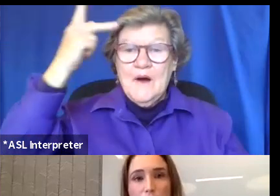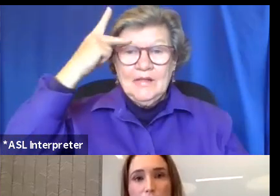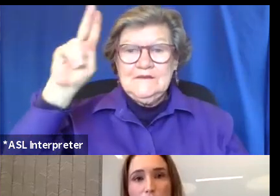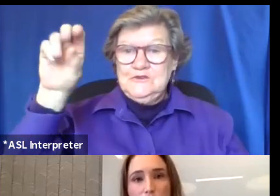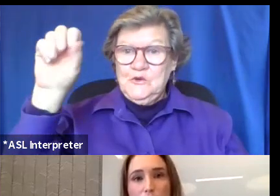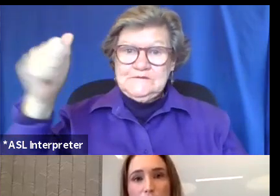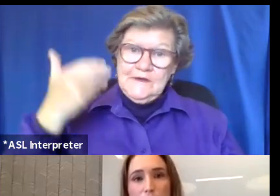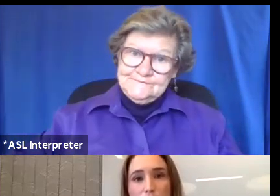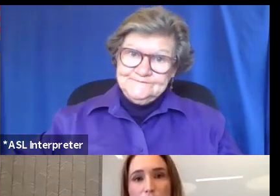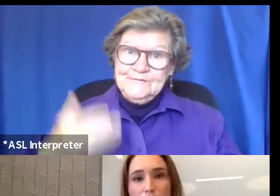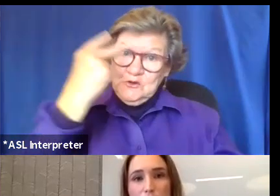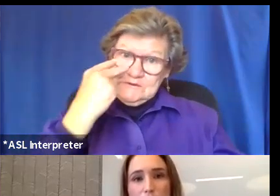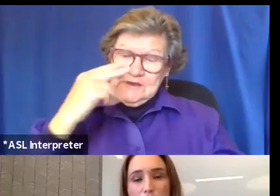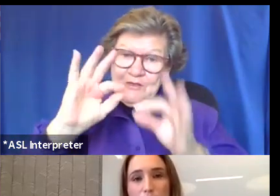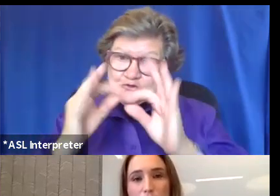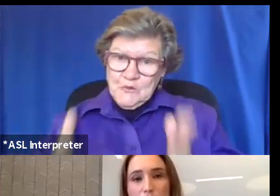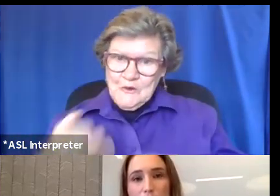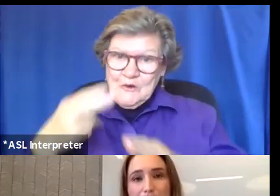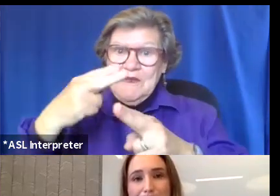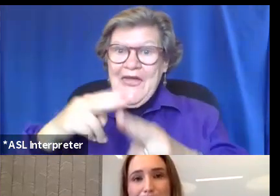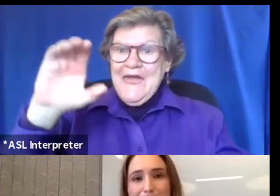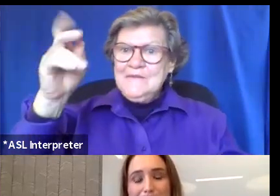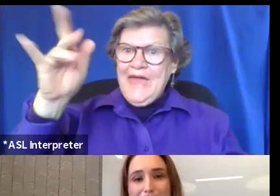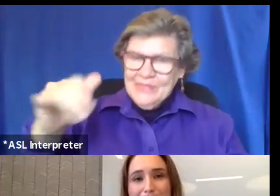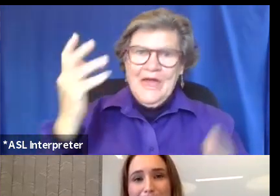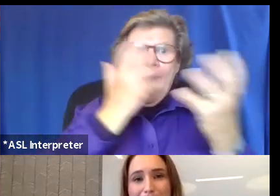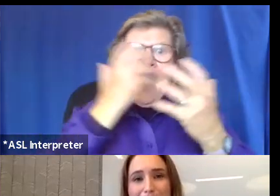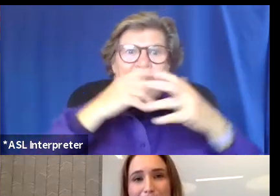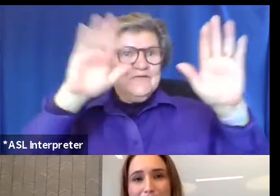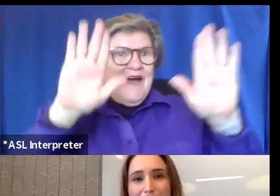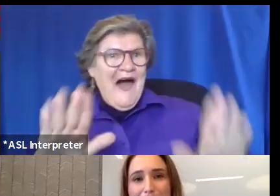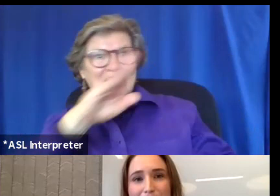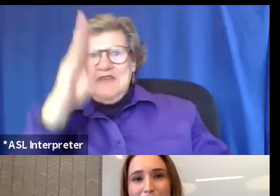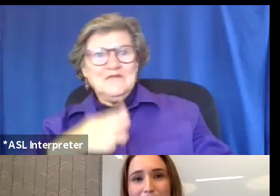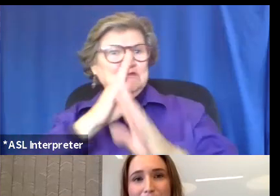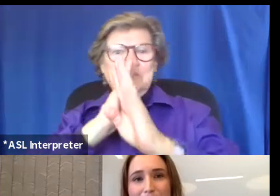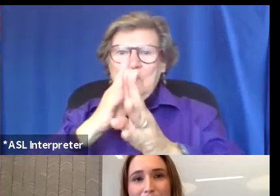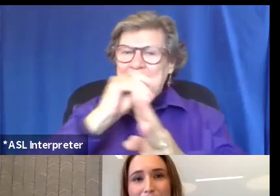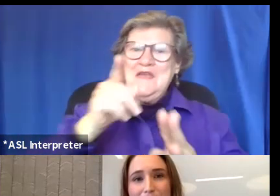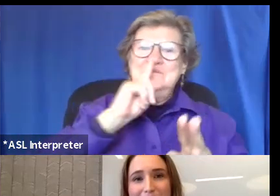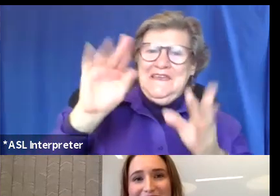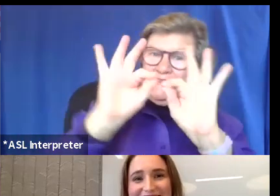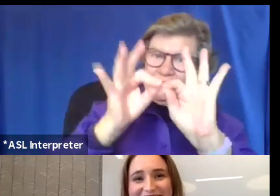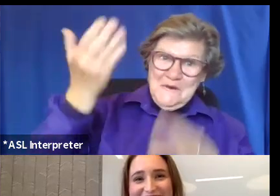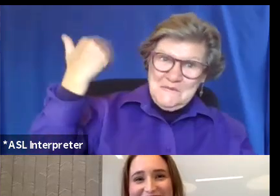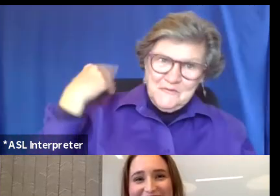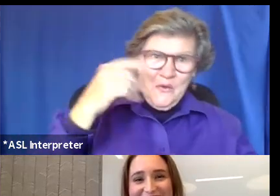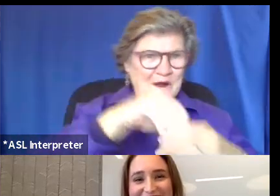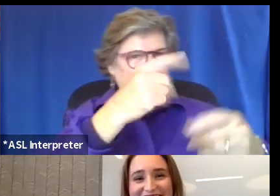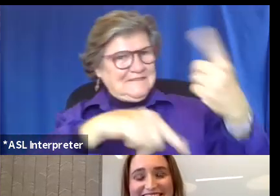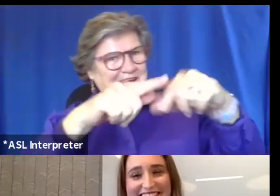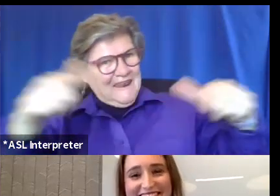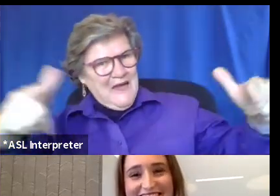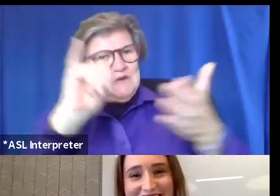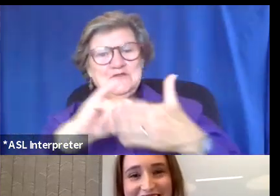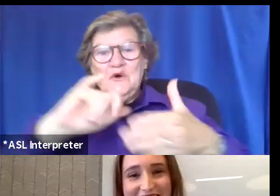interpreter. And this is fantastic. I've never ever in my life spoken and been interpreted before in sign language. So this is a first